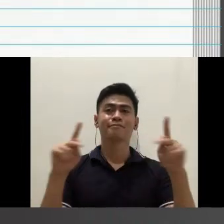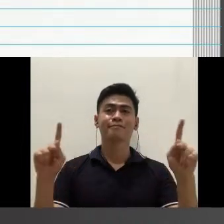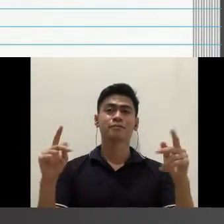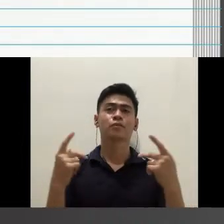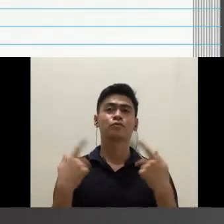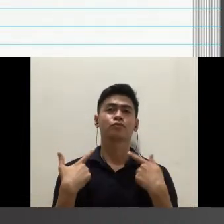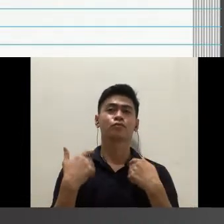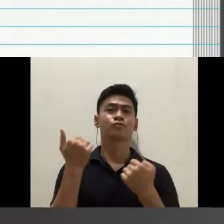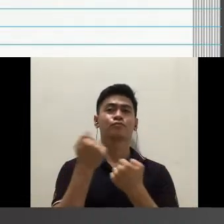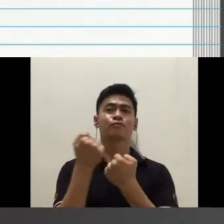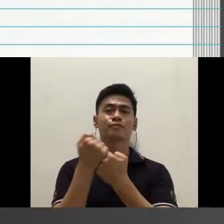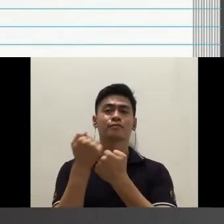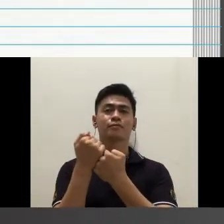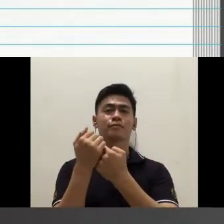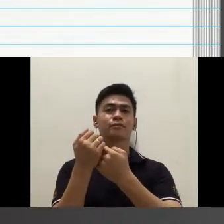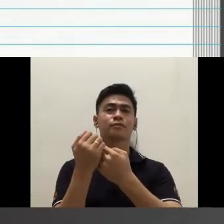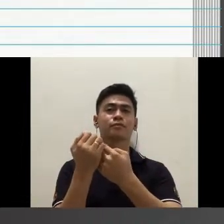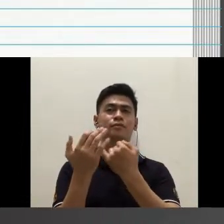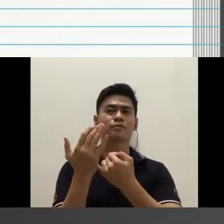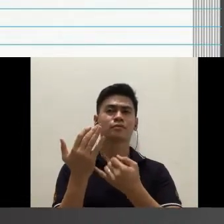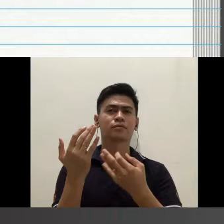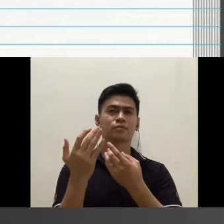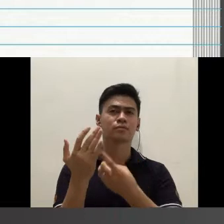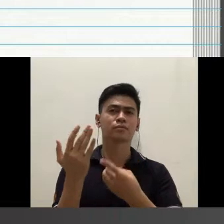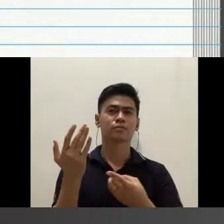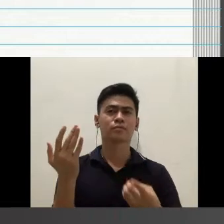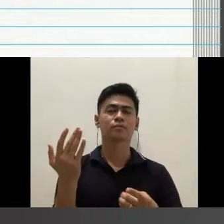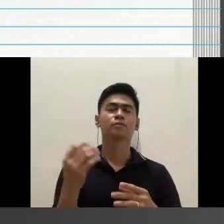the thesis and supporting evidence.